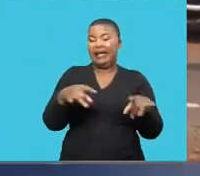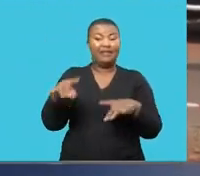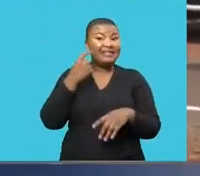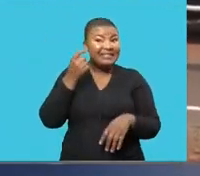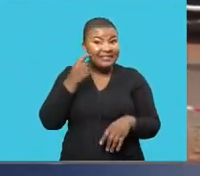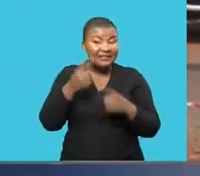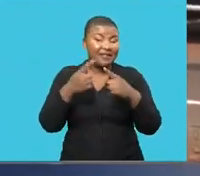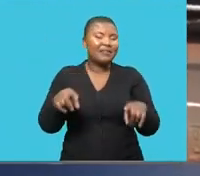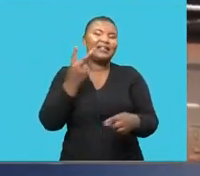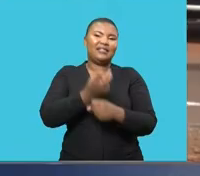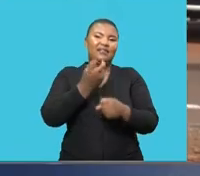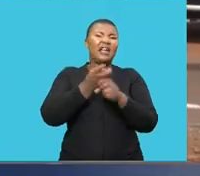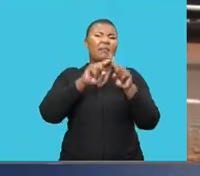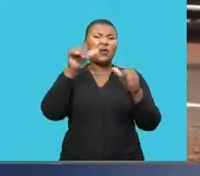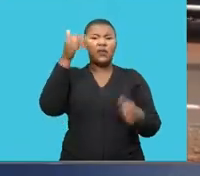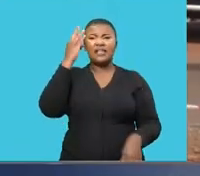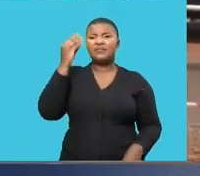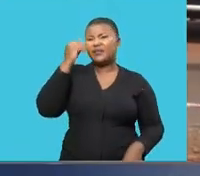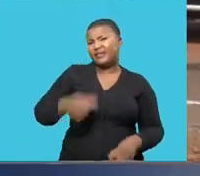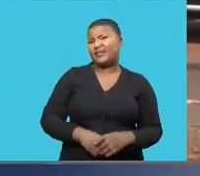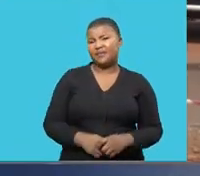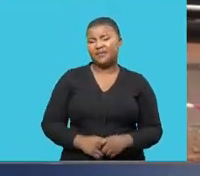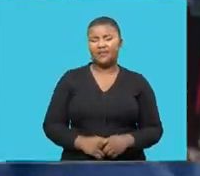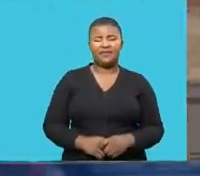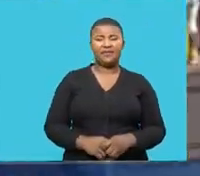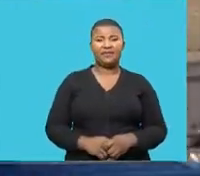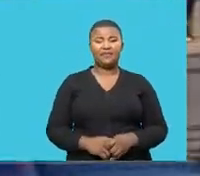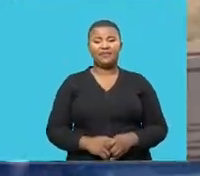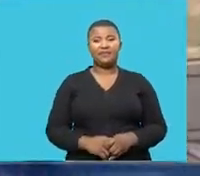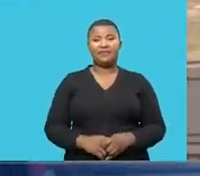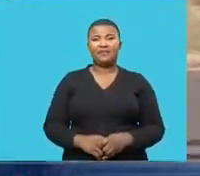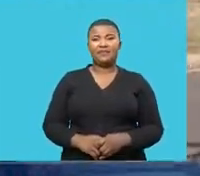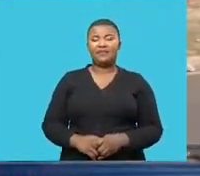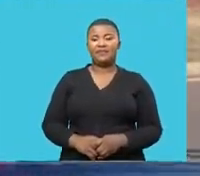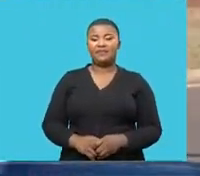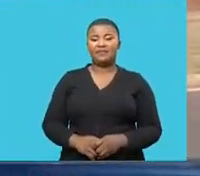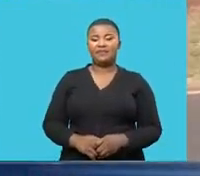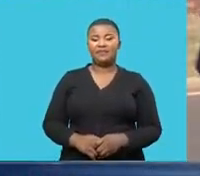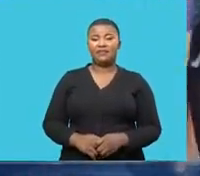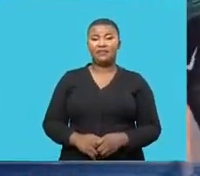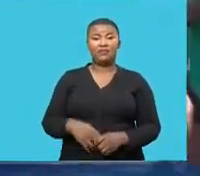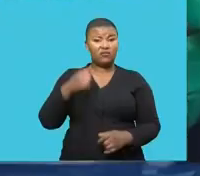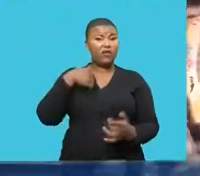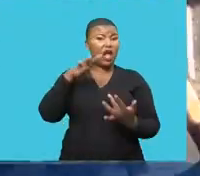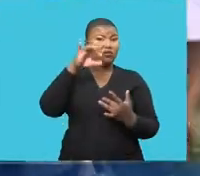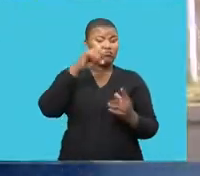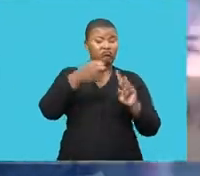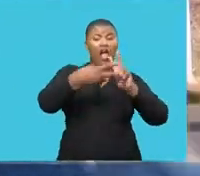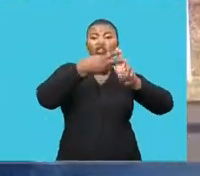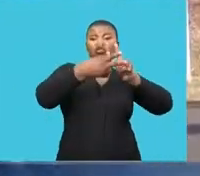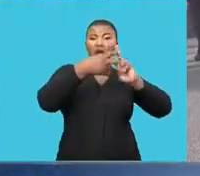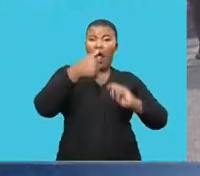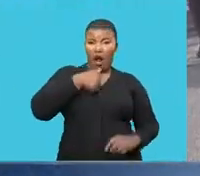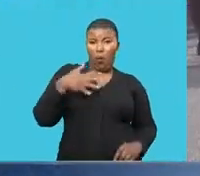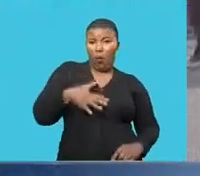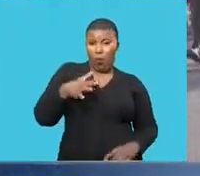easy on us, but it was a good experience. It was a very good experience. I choose to be active slogan is an important